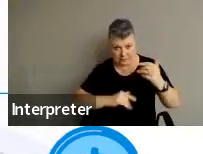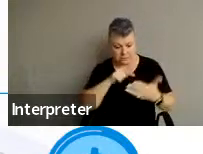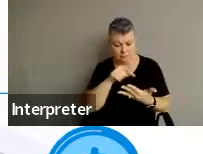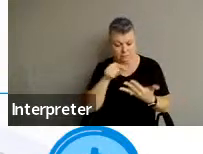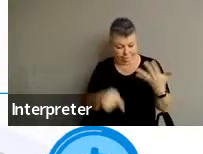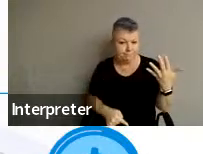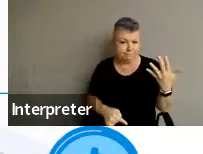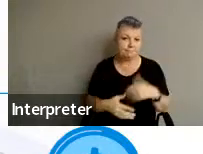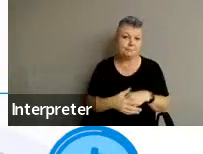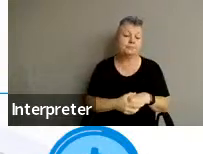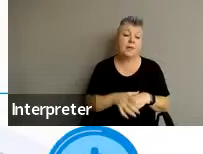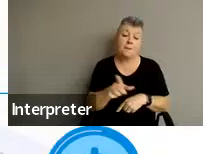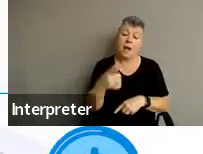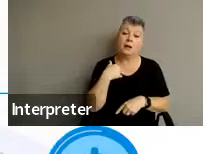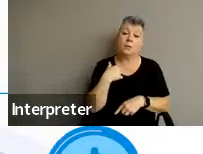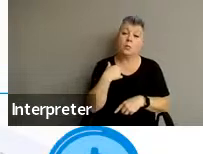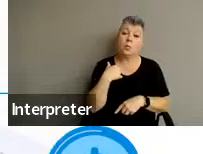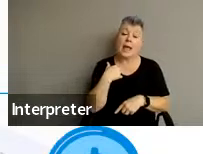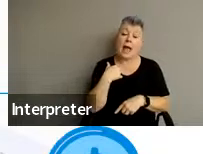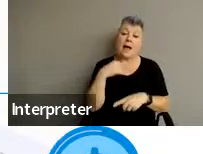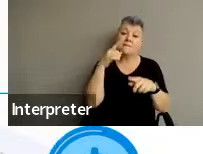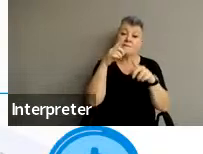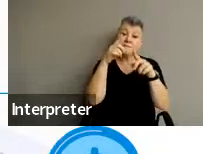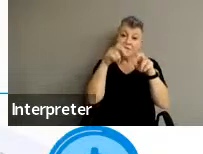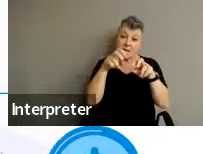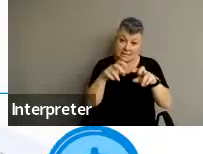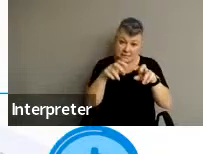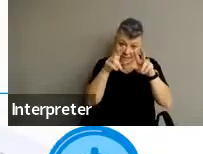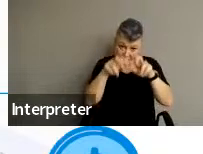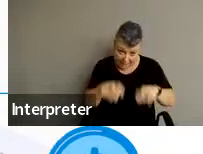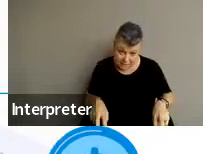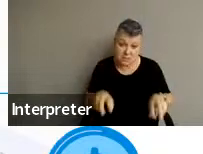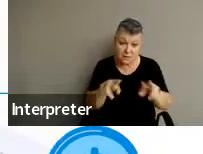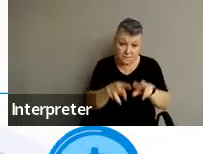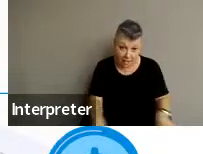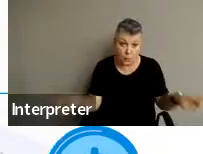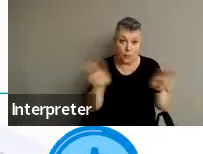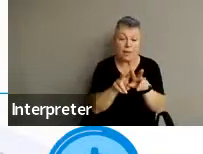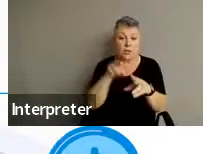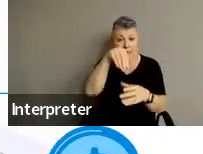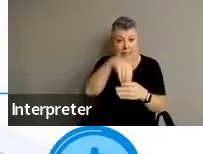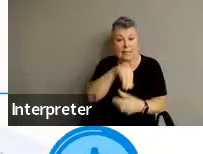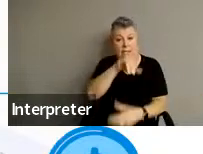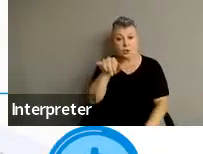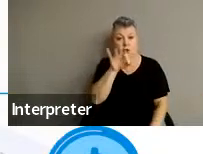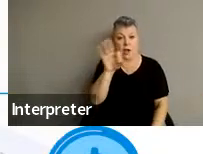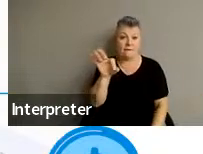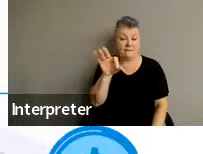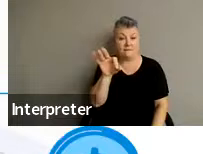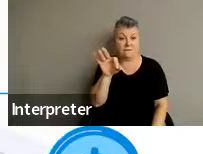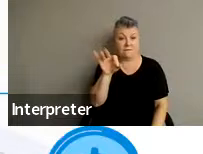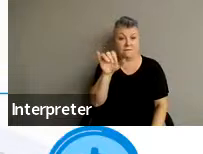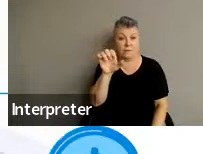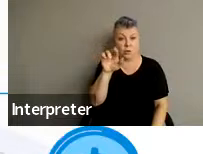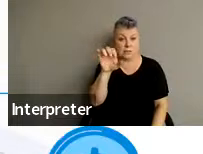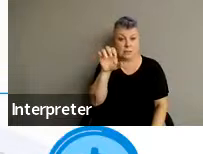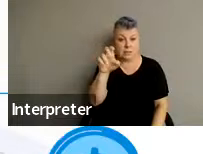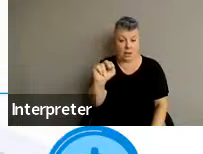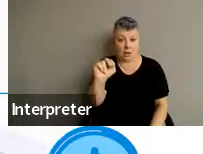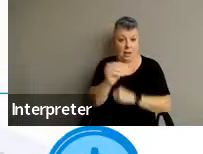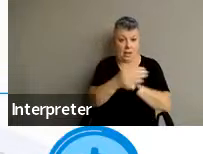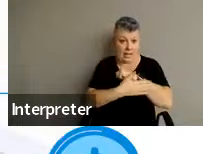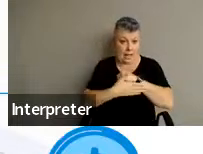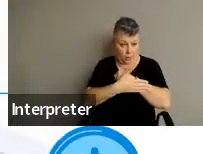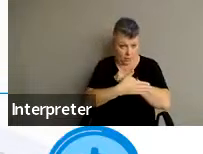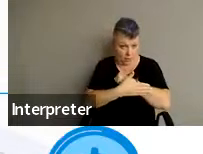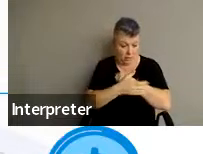assessed valuation located in Jefferson County. Jefferson County opted to do a single rate calculation. So Special School District has